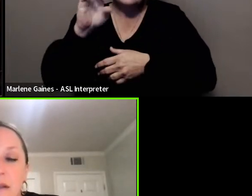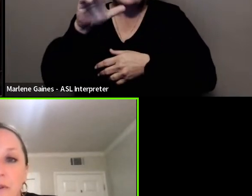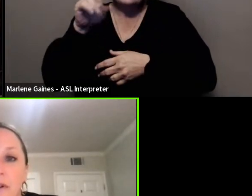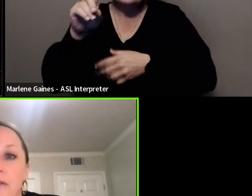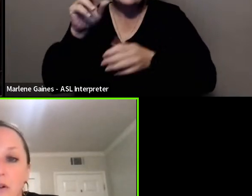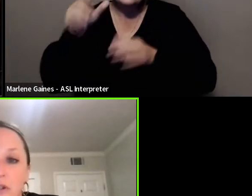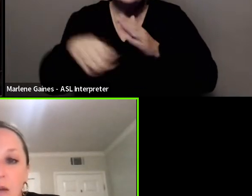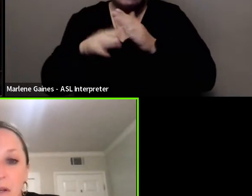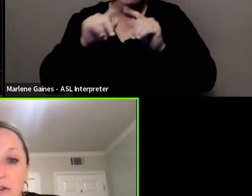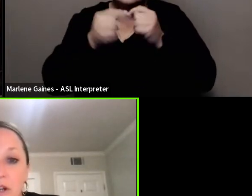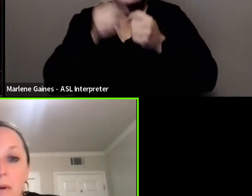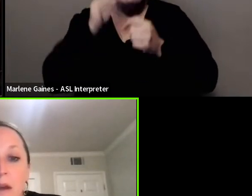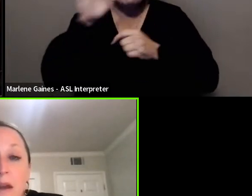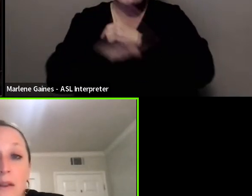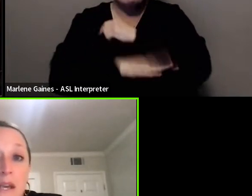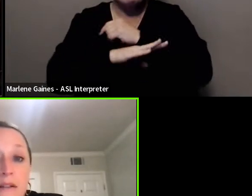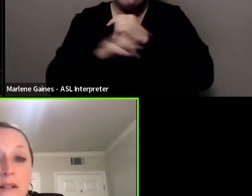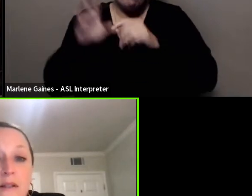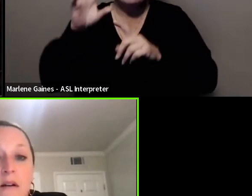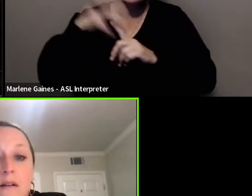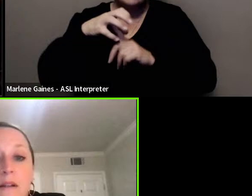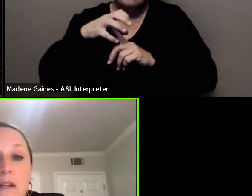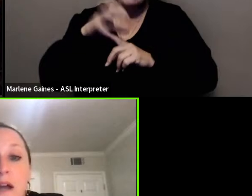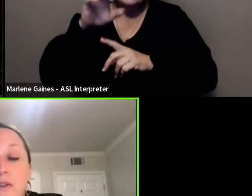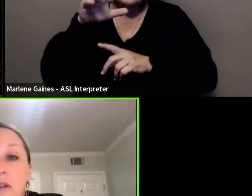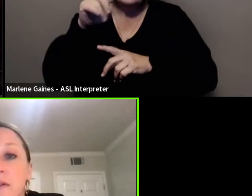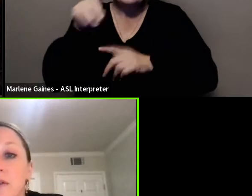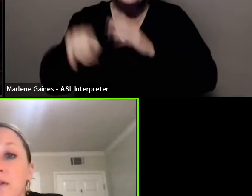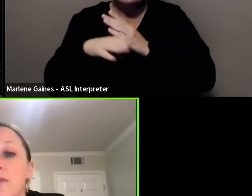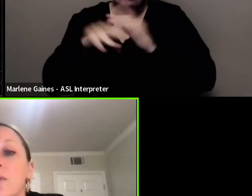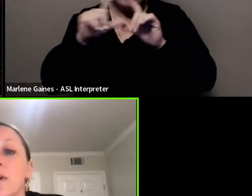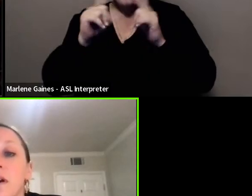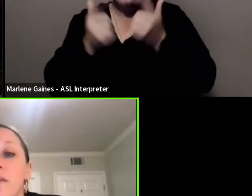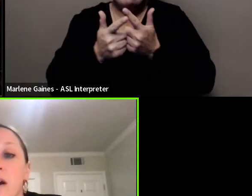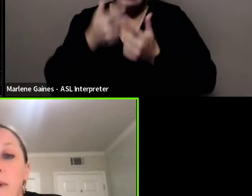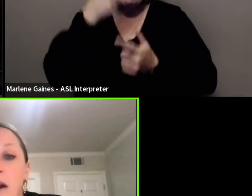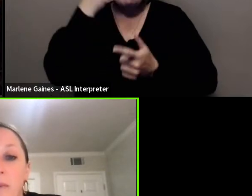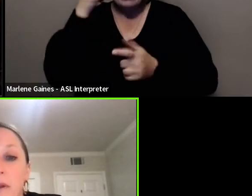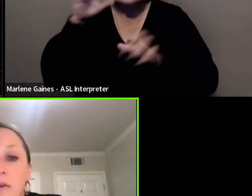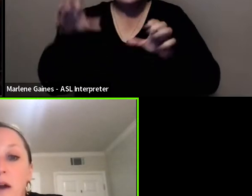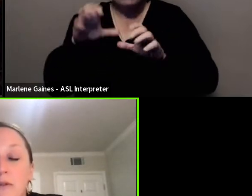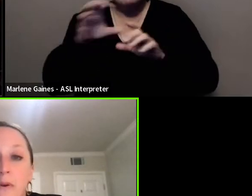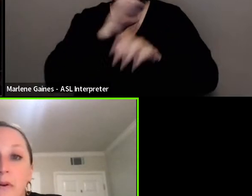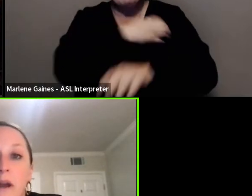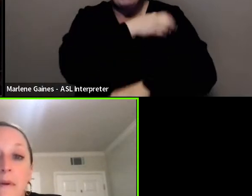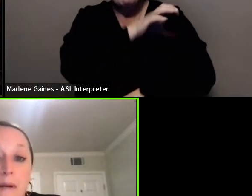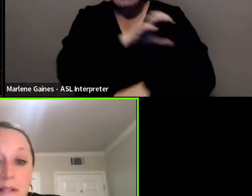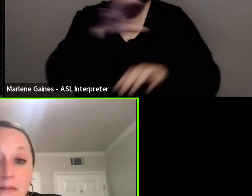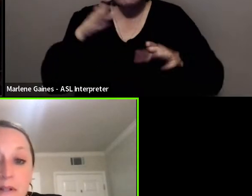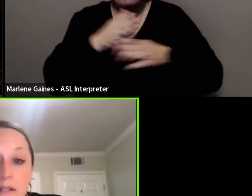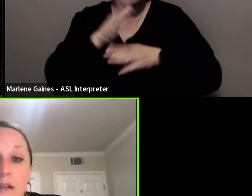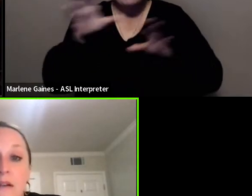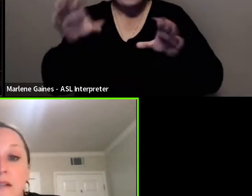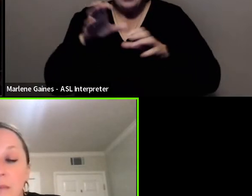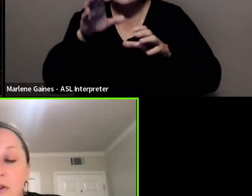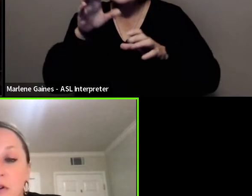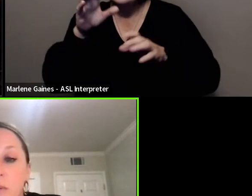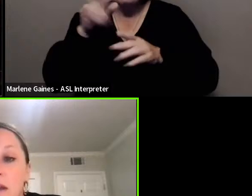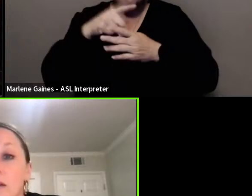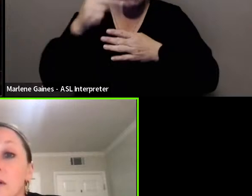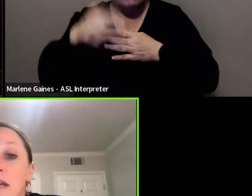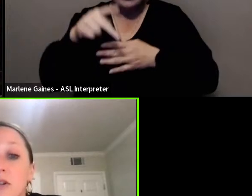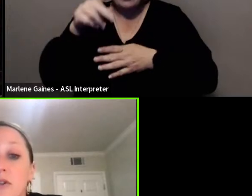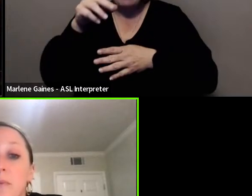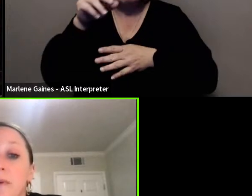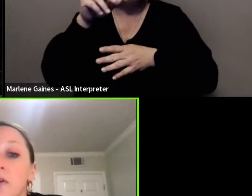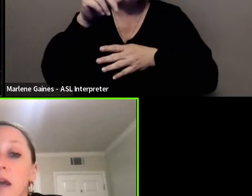soccer team for their fall championship. The ELD Soccer League is actually a result of the work of our Empowerment Through Action program, Brett Stevenson, Samia